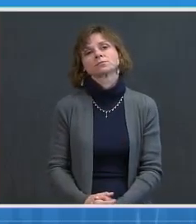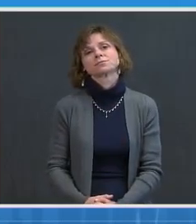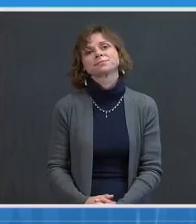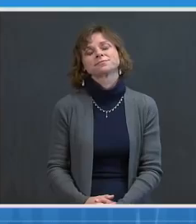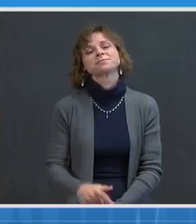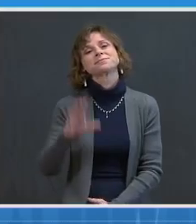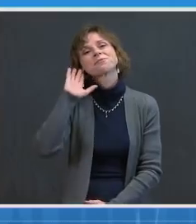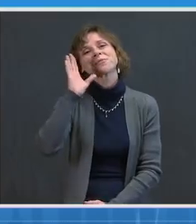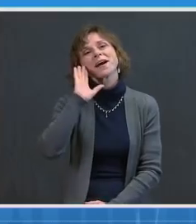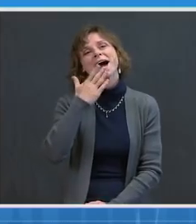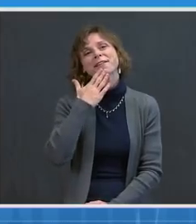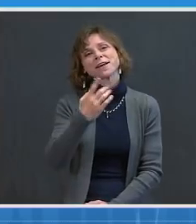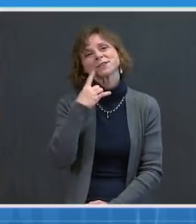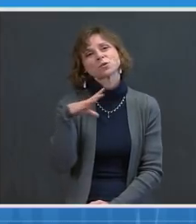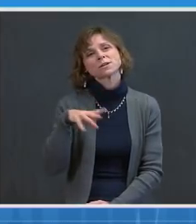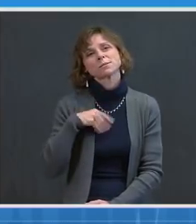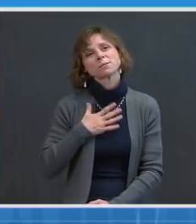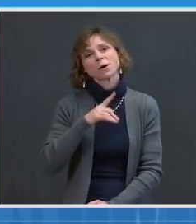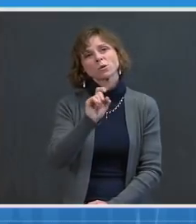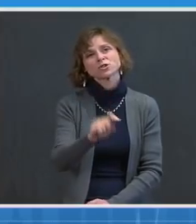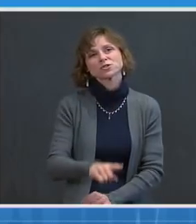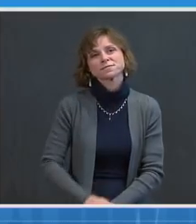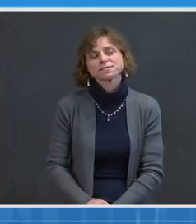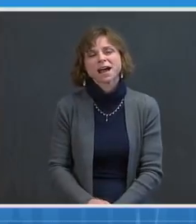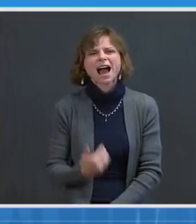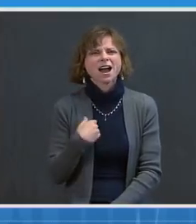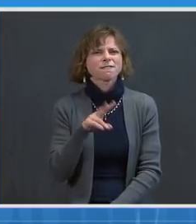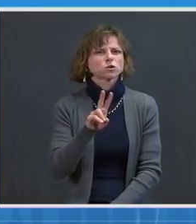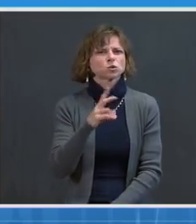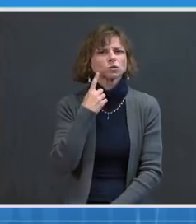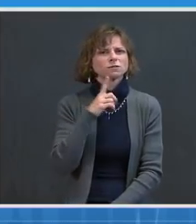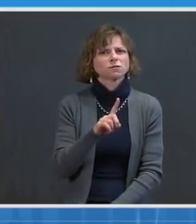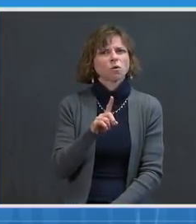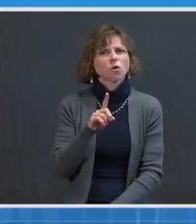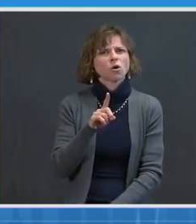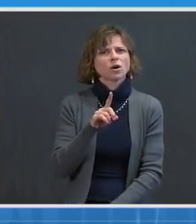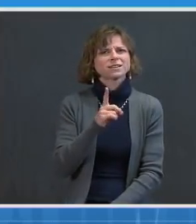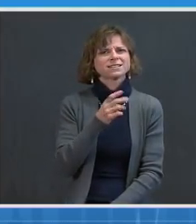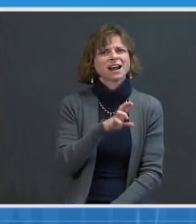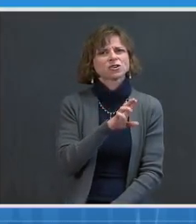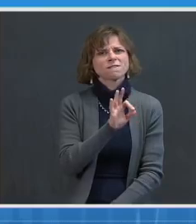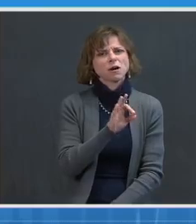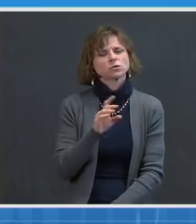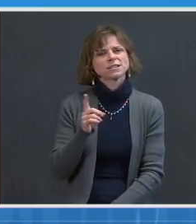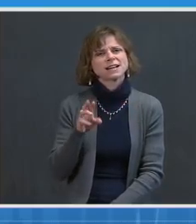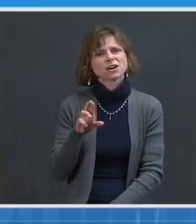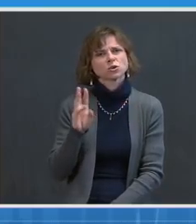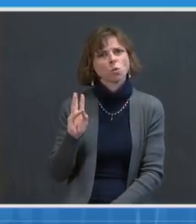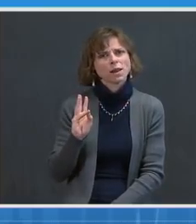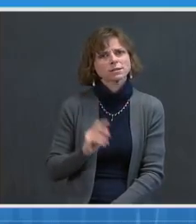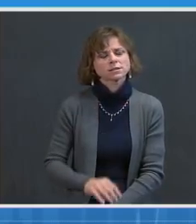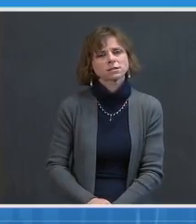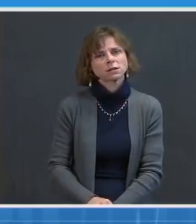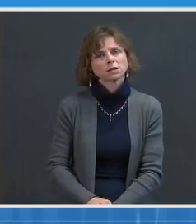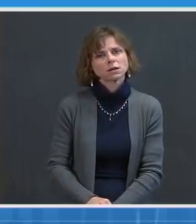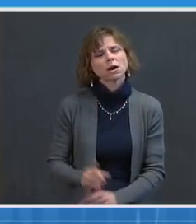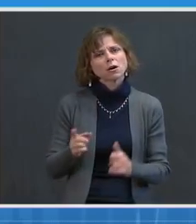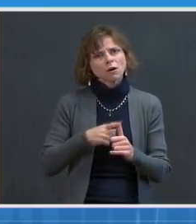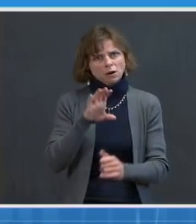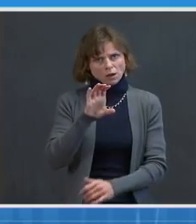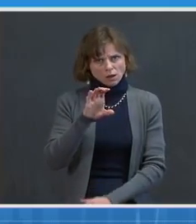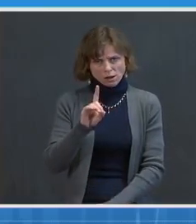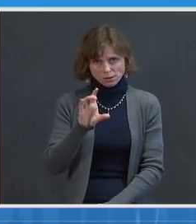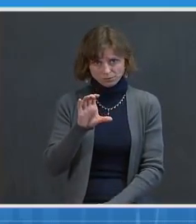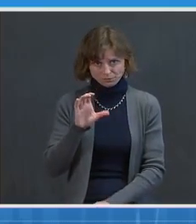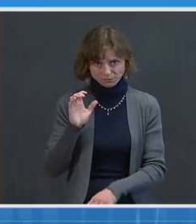Hi, thanks for taking my question. Two questions for Dr. Fauci and Dr. Walensky. First, the CDC has said antibodies